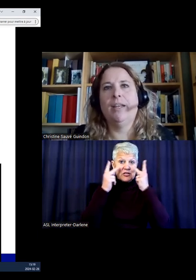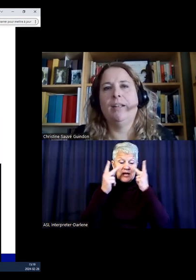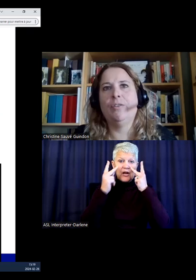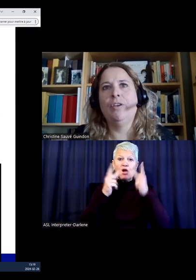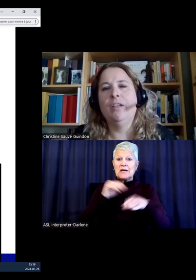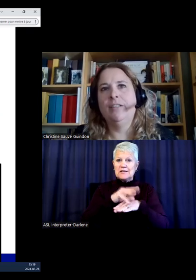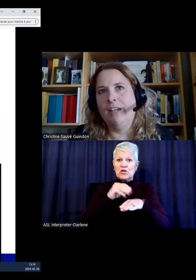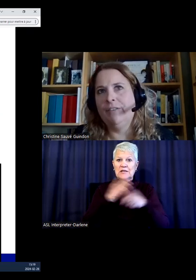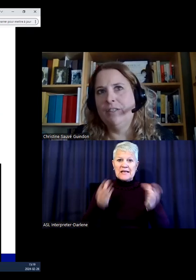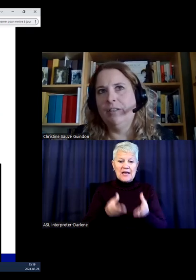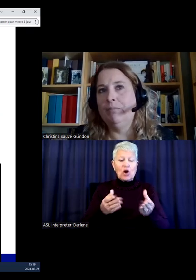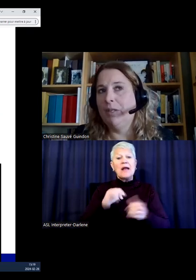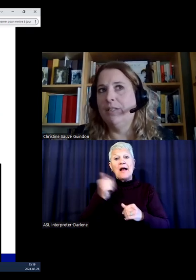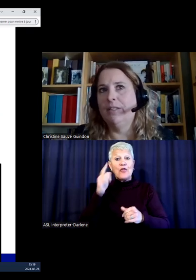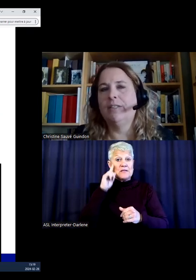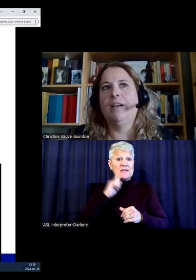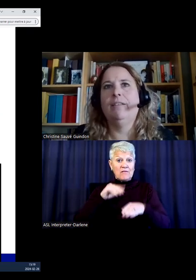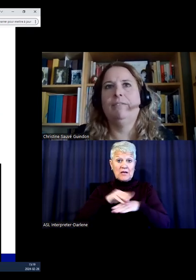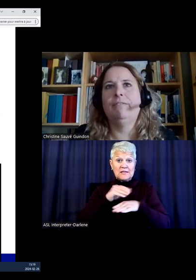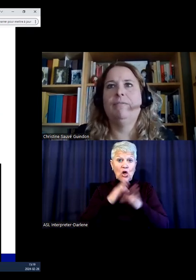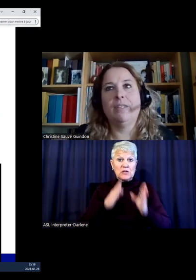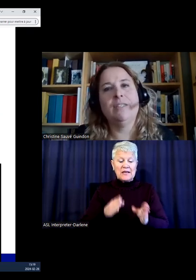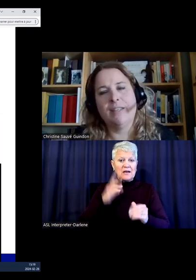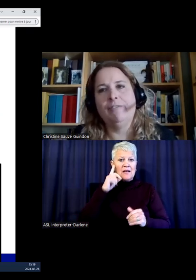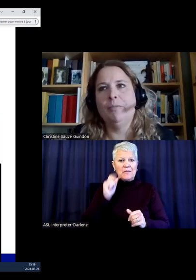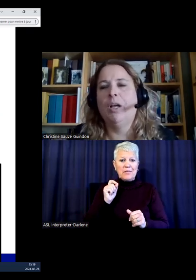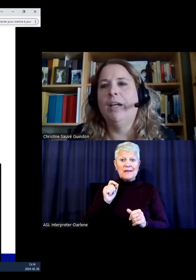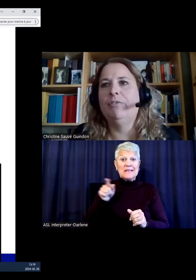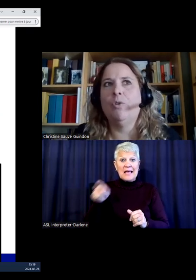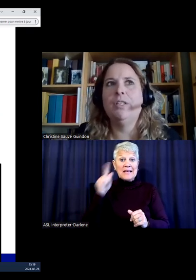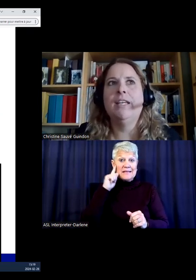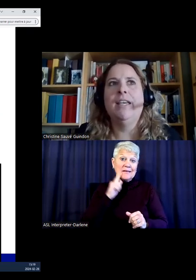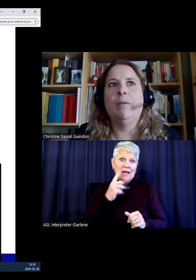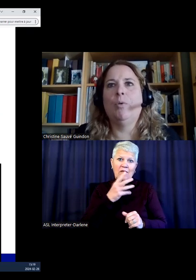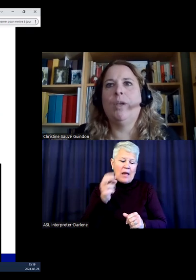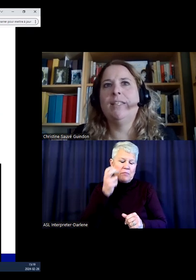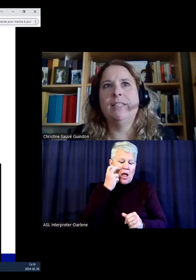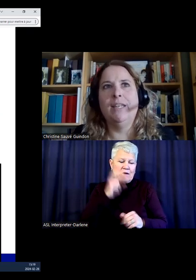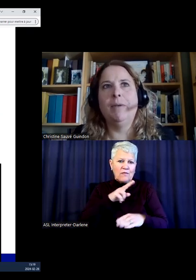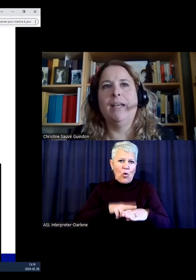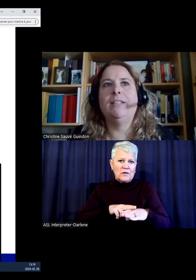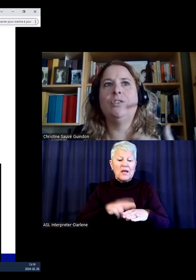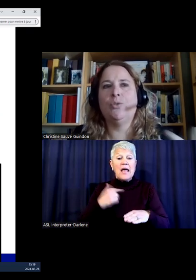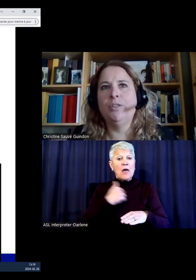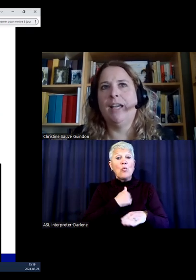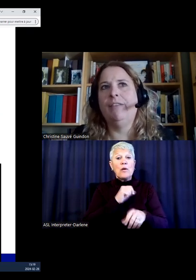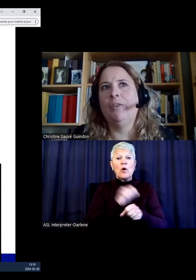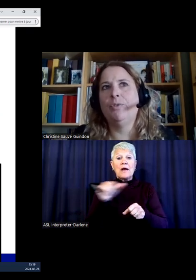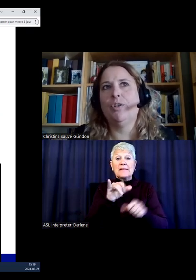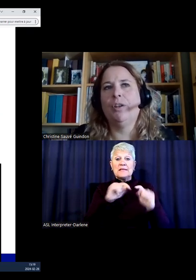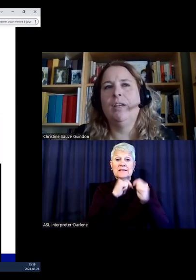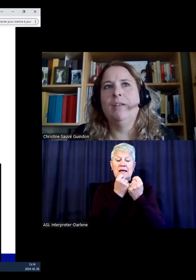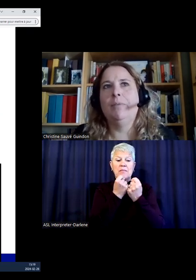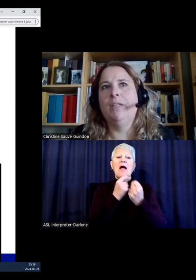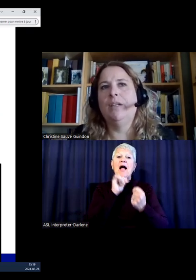here and another deaf consultant because he's deaf and blind, of course, and we're working as a team. And that's the school staff who